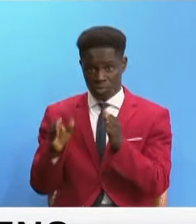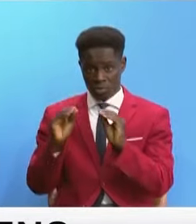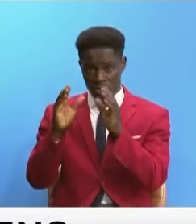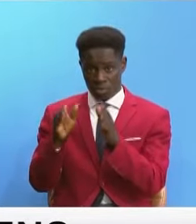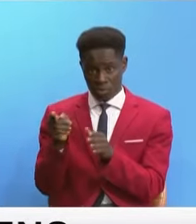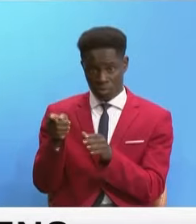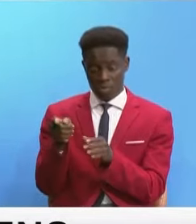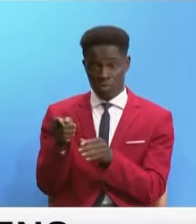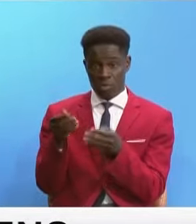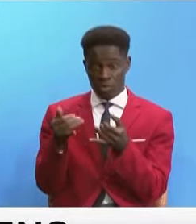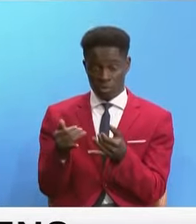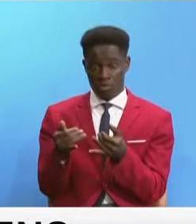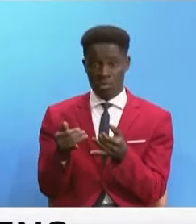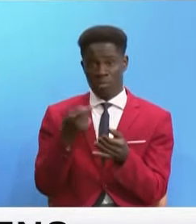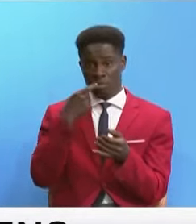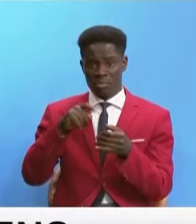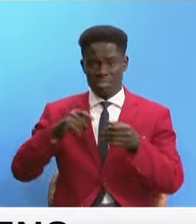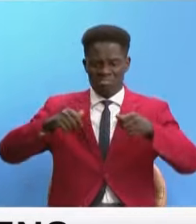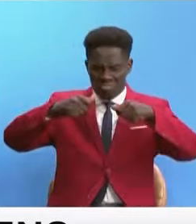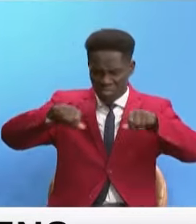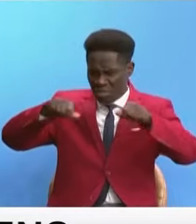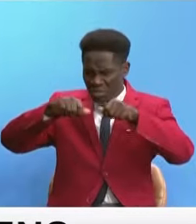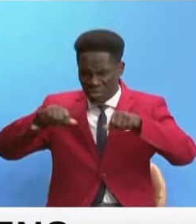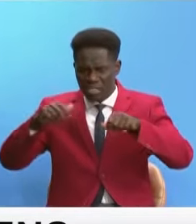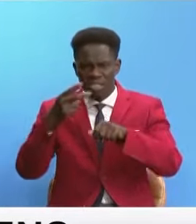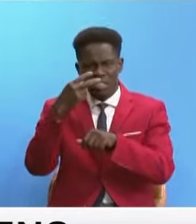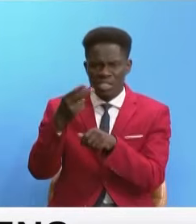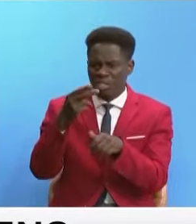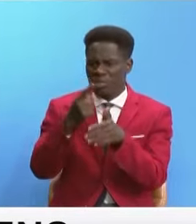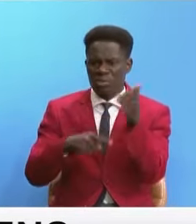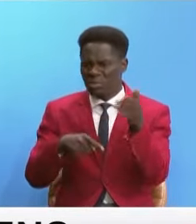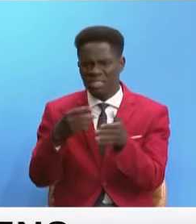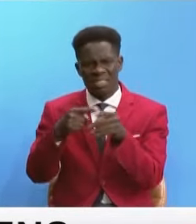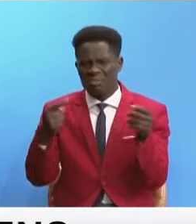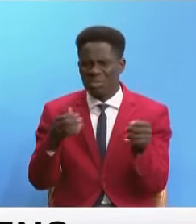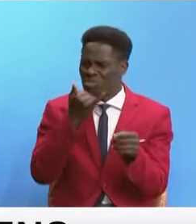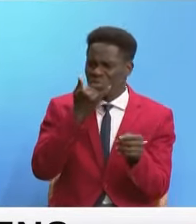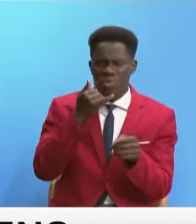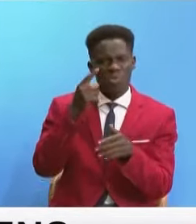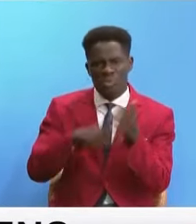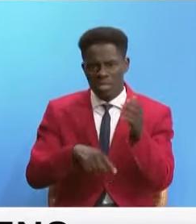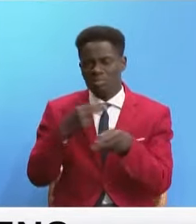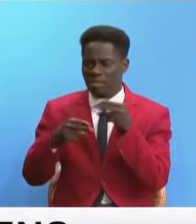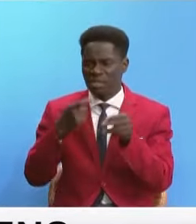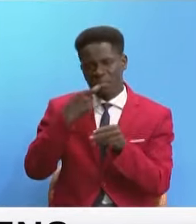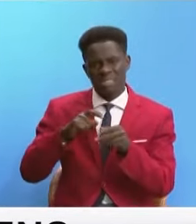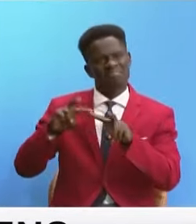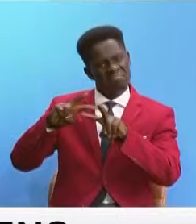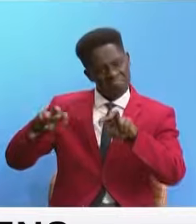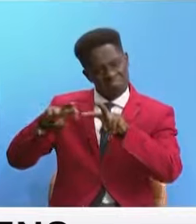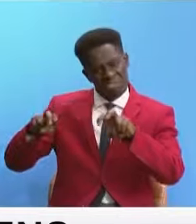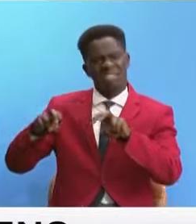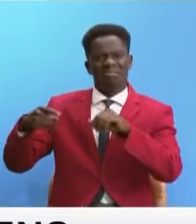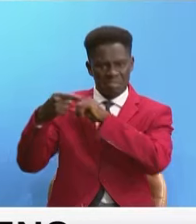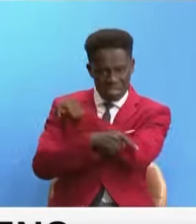have a post-mortem so that they see where they might have gone wrong here and there, especially where reading the game